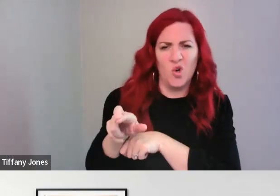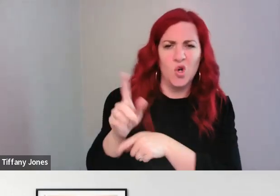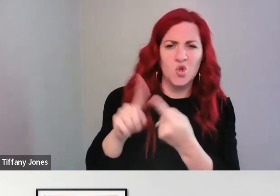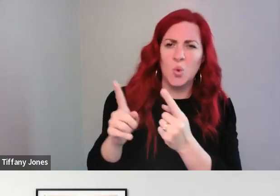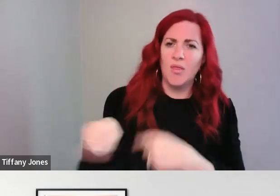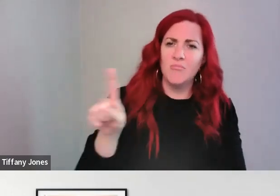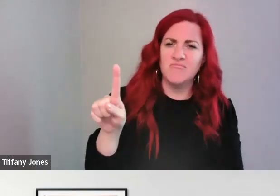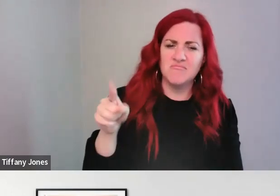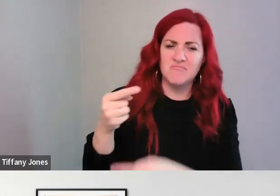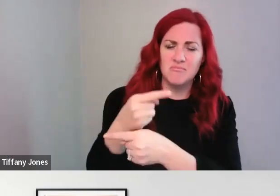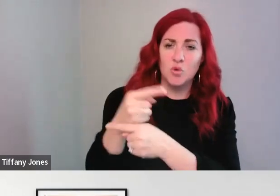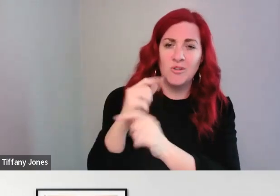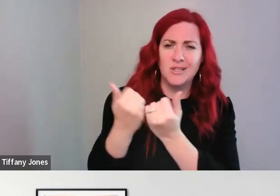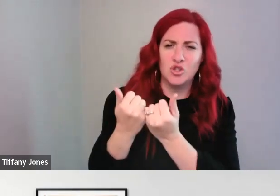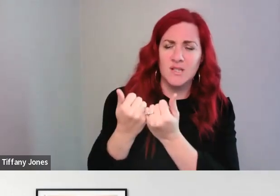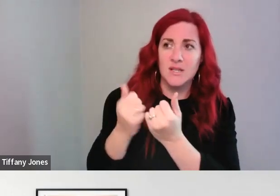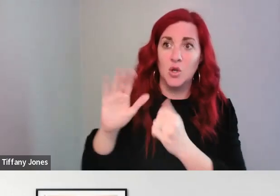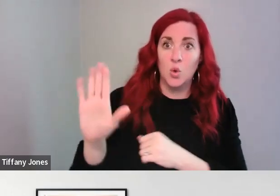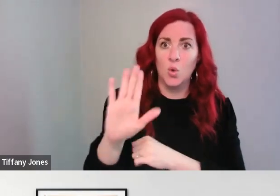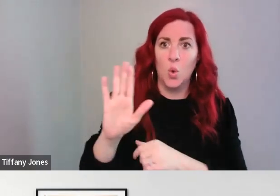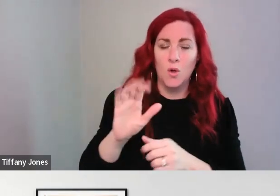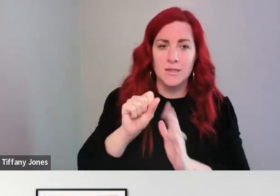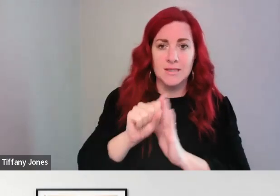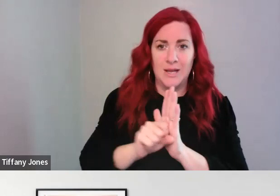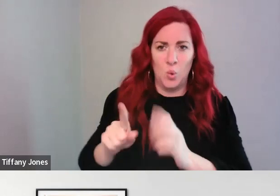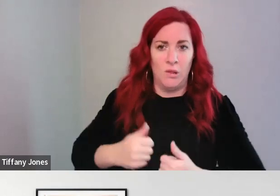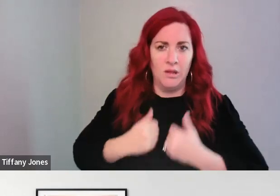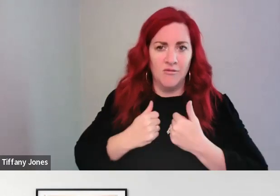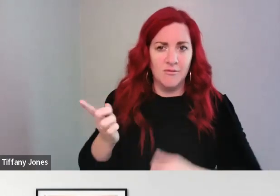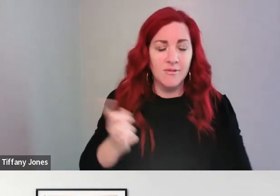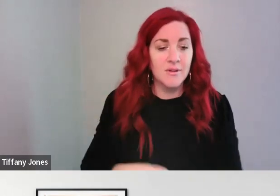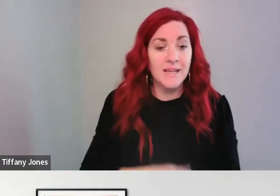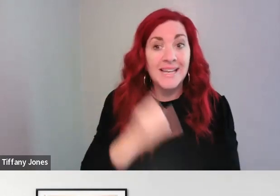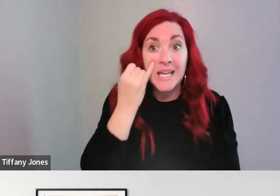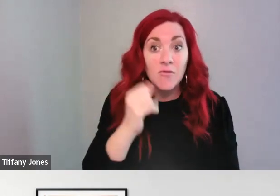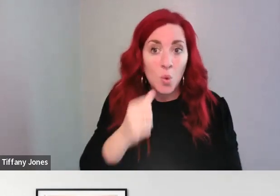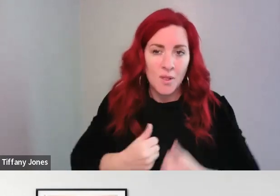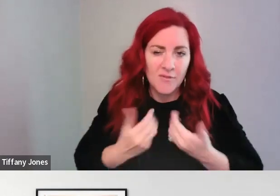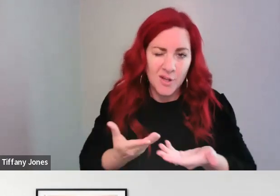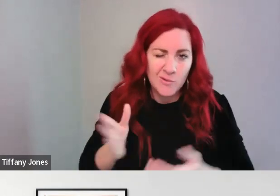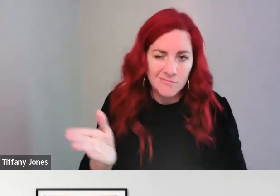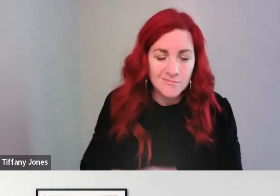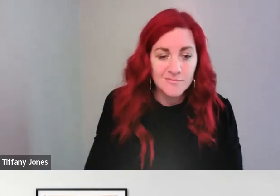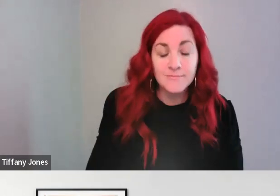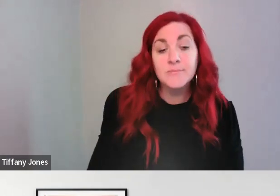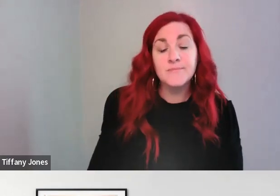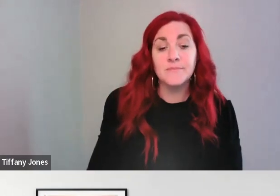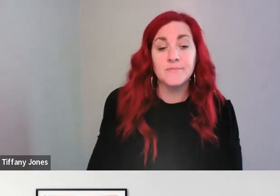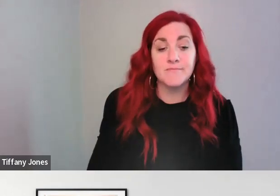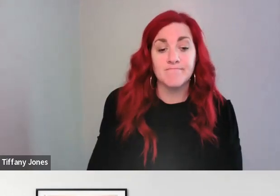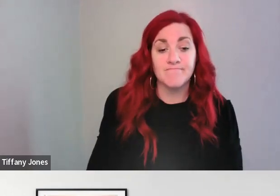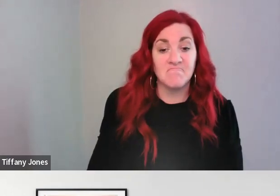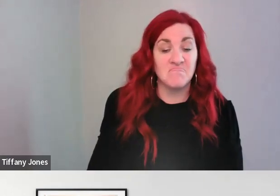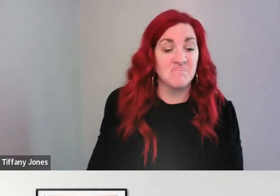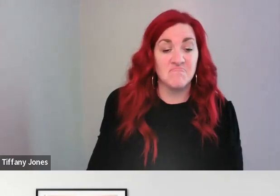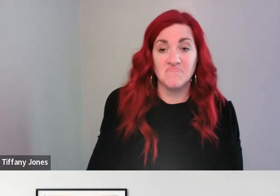that appropriate agency in your state if you're not in Arizona. But other than that, we don't really